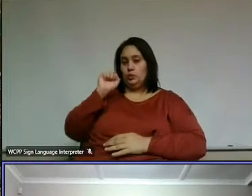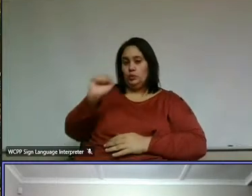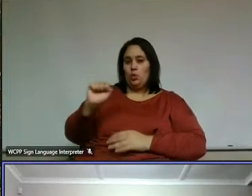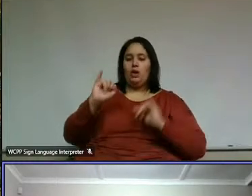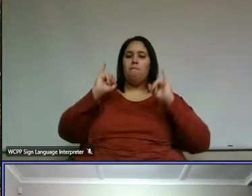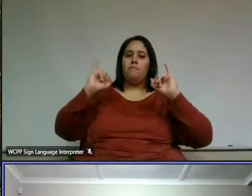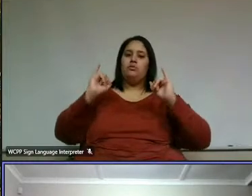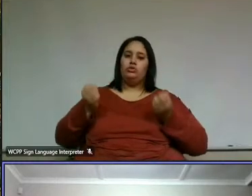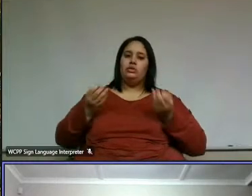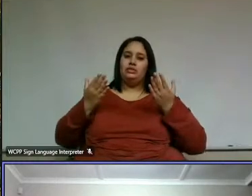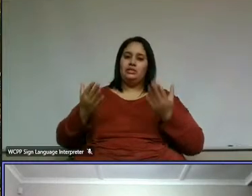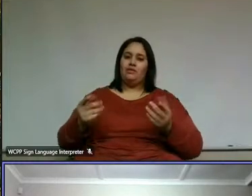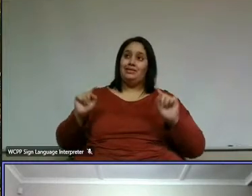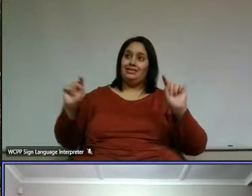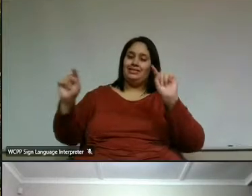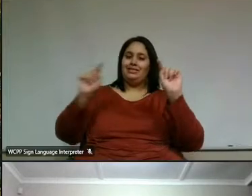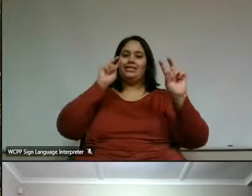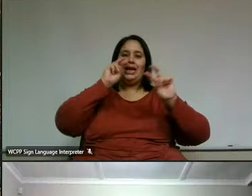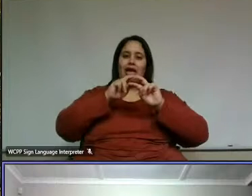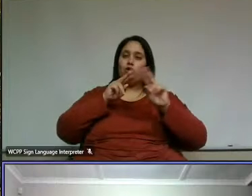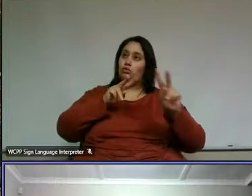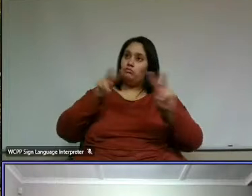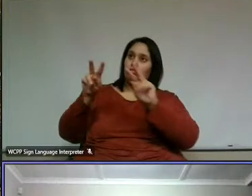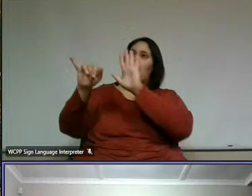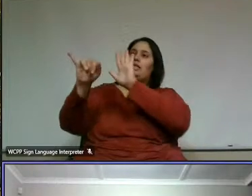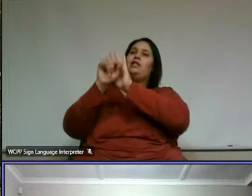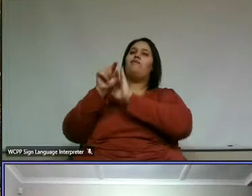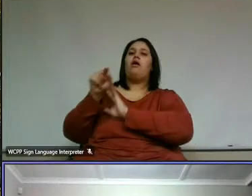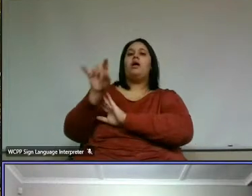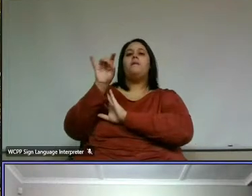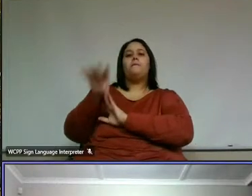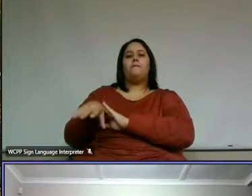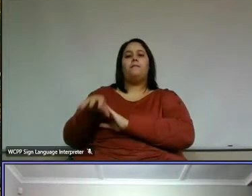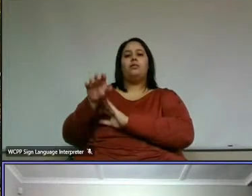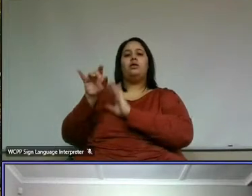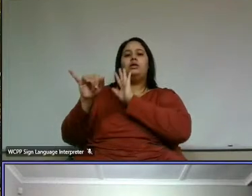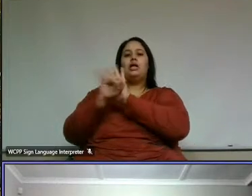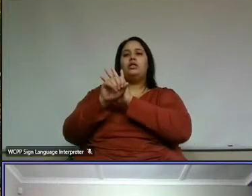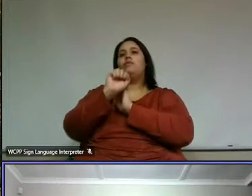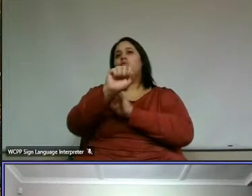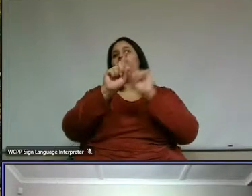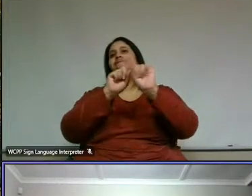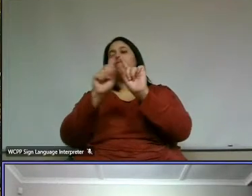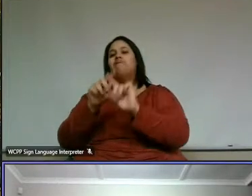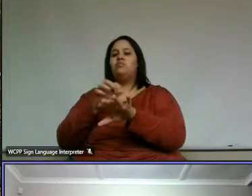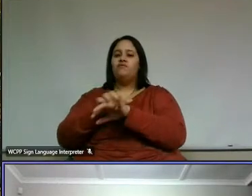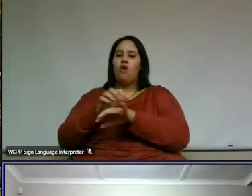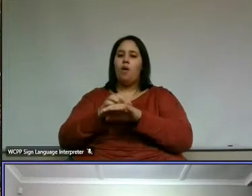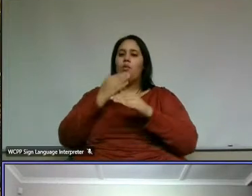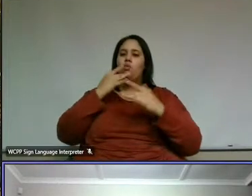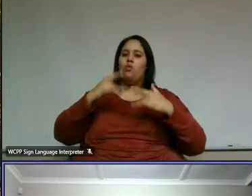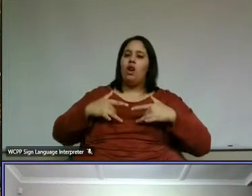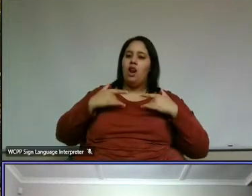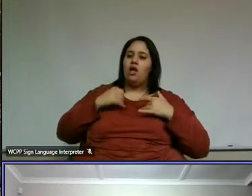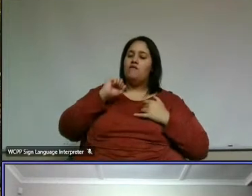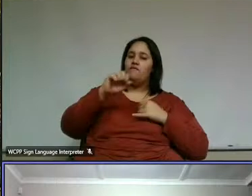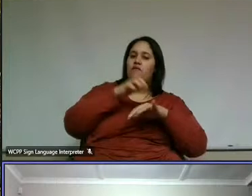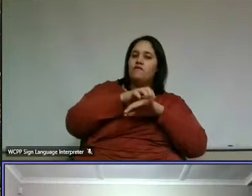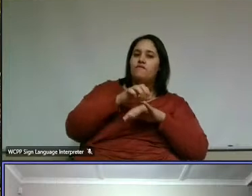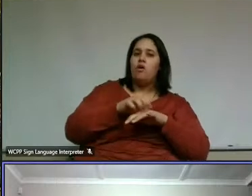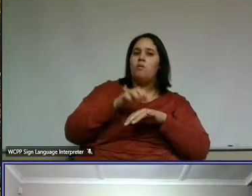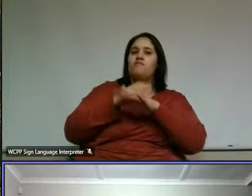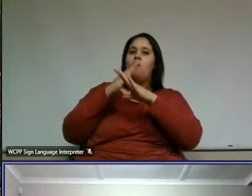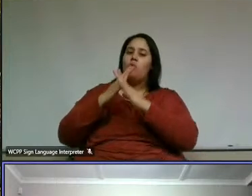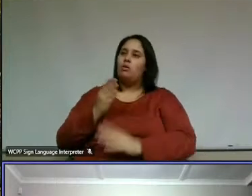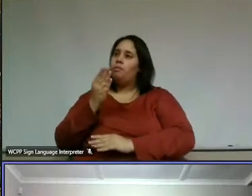emergency services to be able to identify different farms and people living, farmers and farm workers living on that